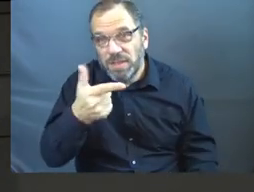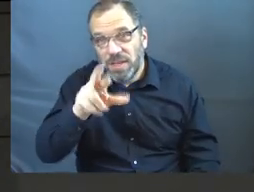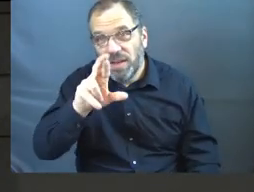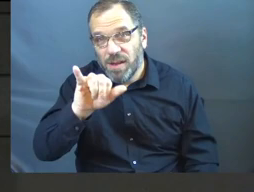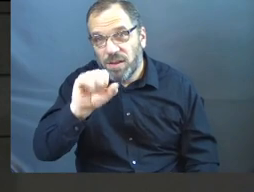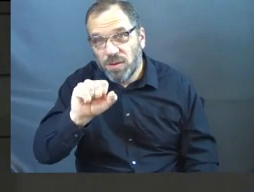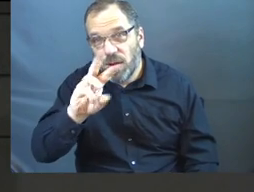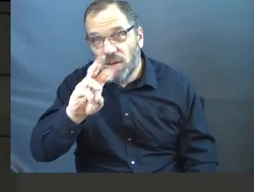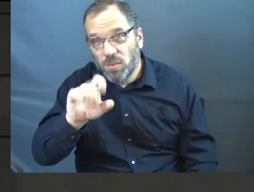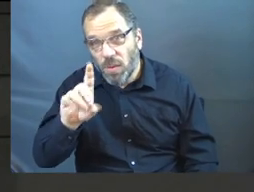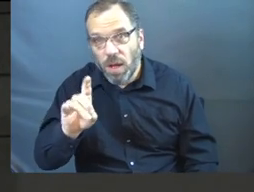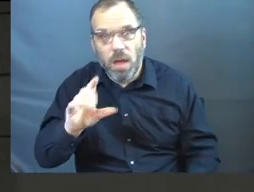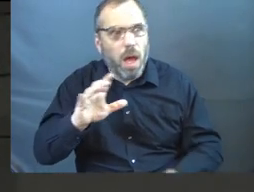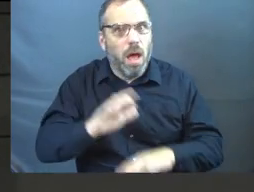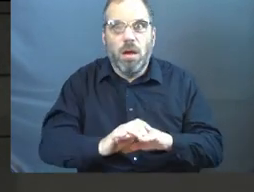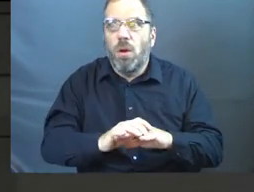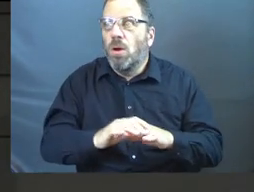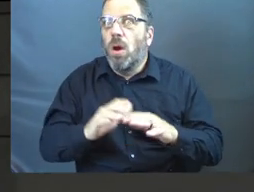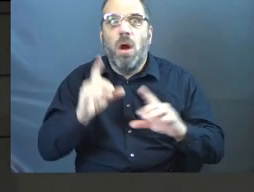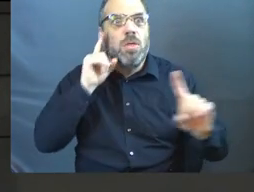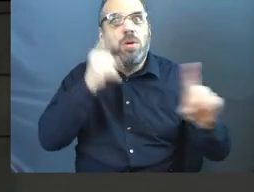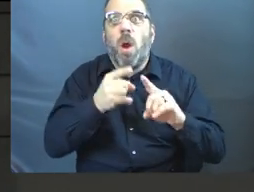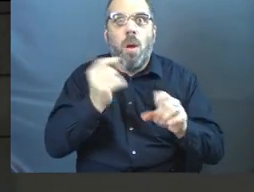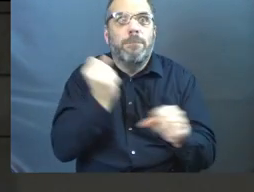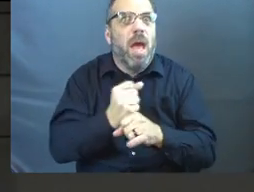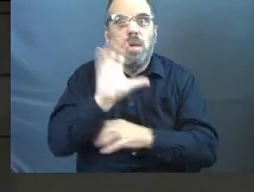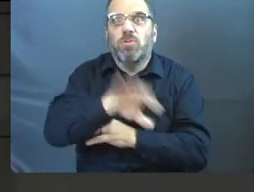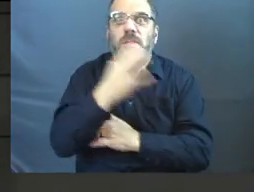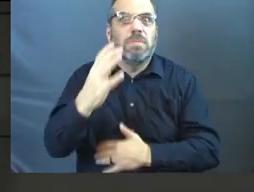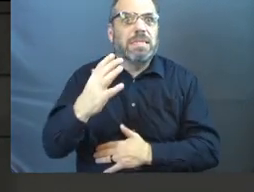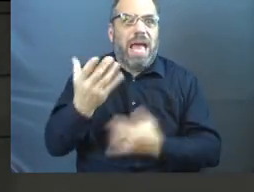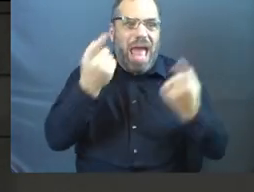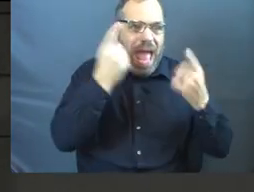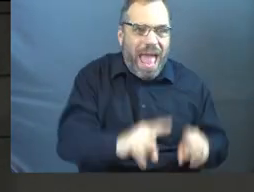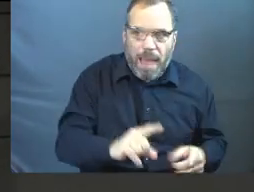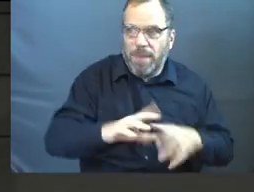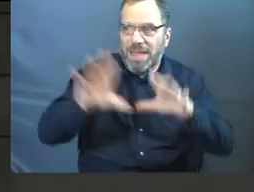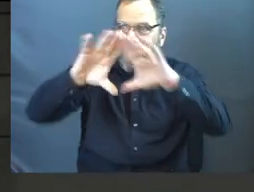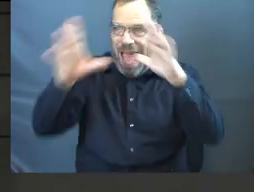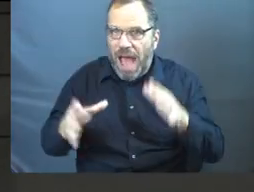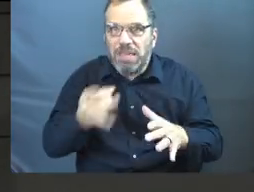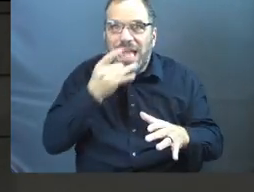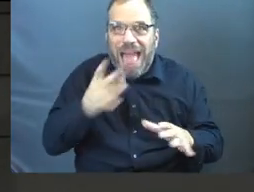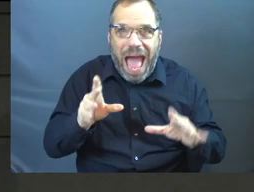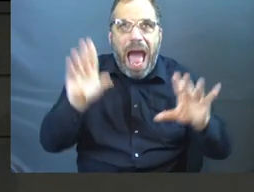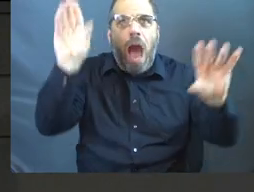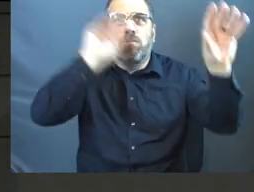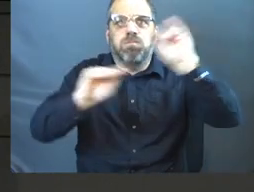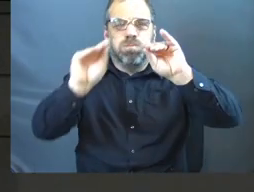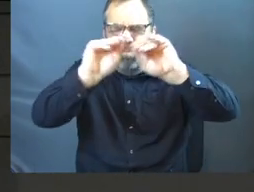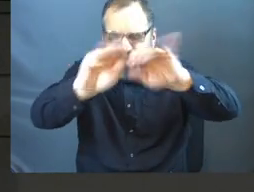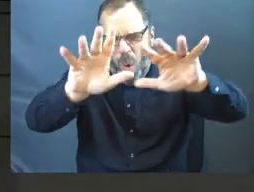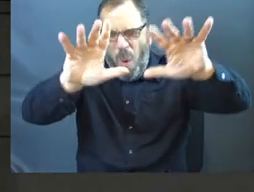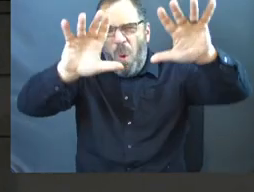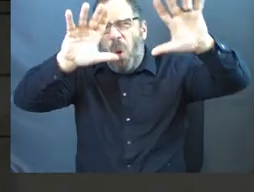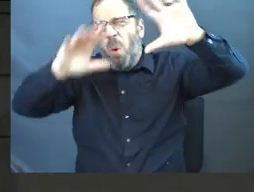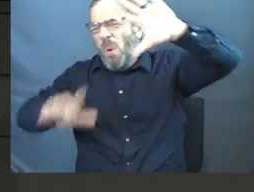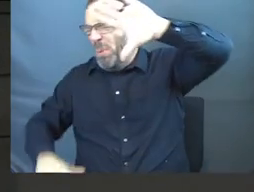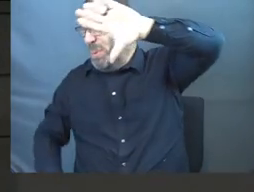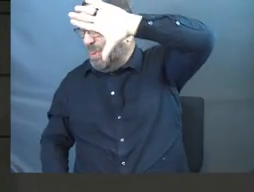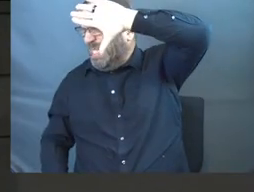showing us we gotta get after it, right? The goal is to strive to make Christmas happen. The house needs to be an explosive light